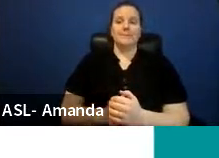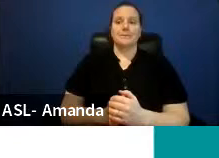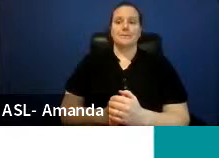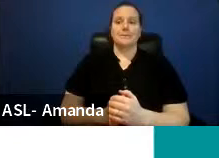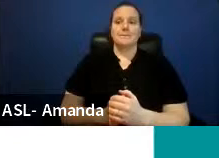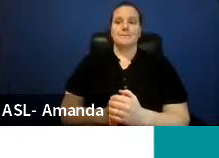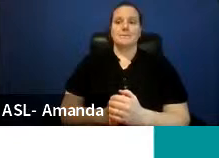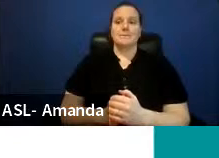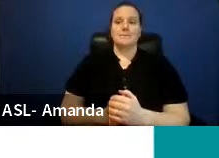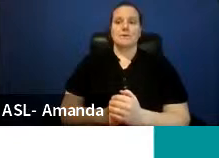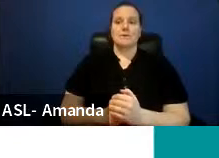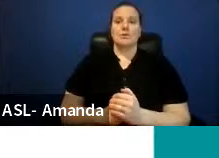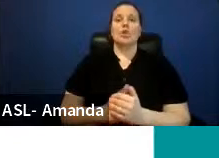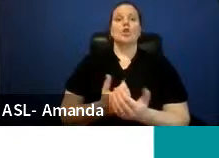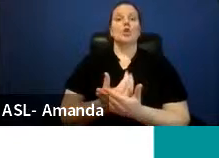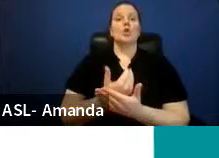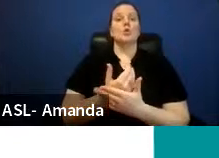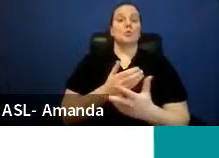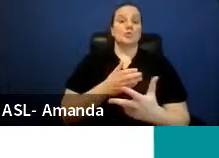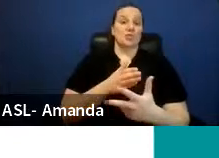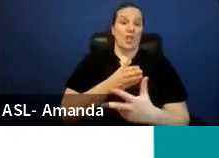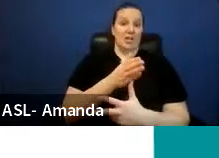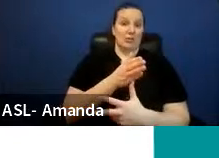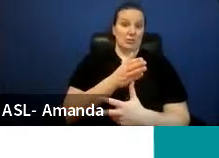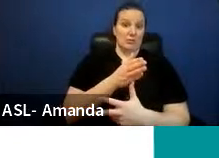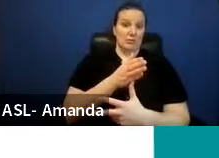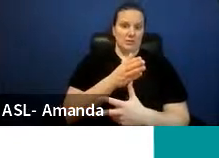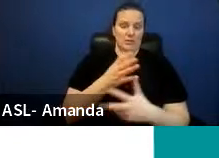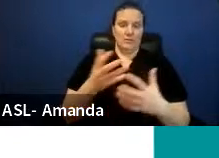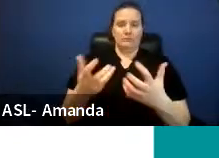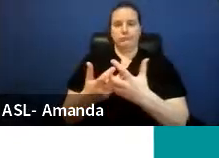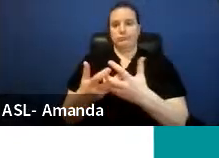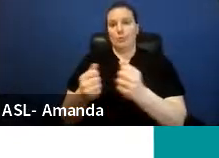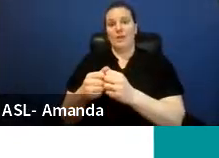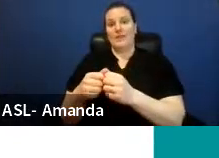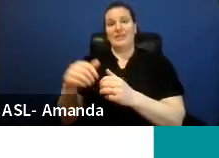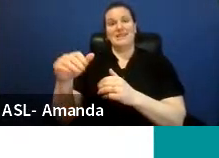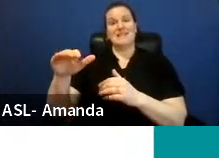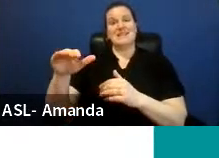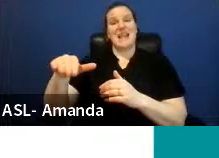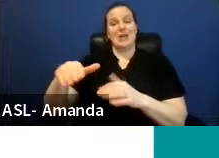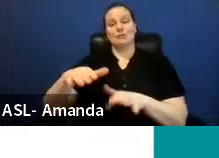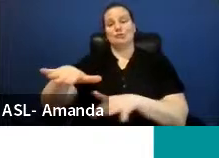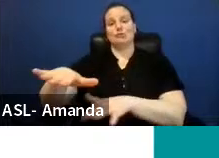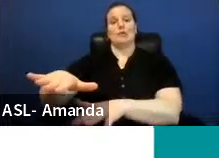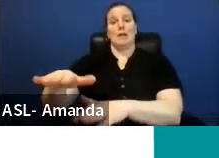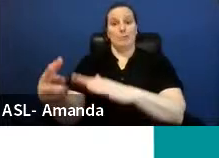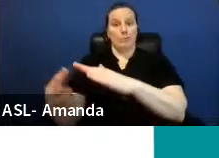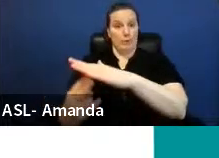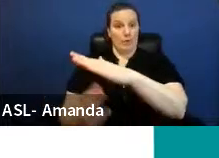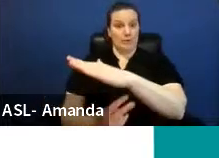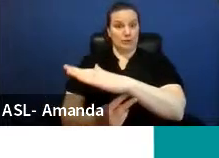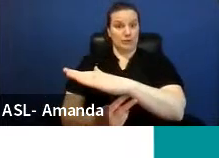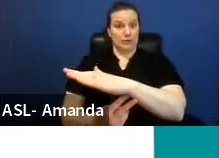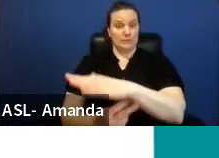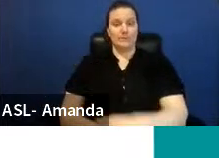primary channel, new primary channel, lines up better with that downstream bridge. And in